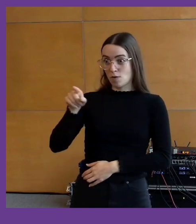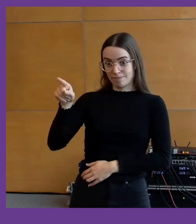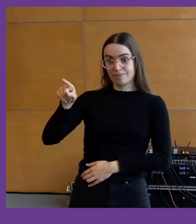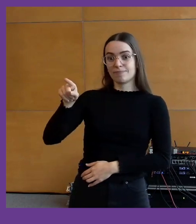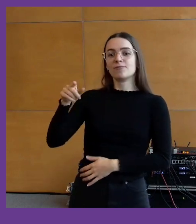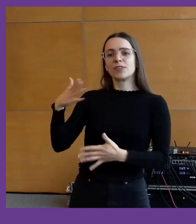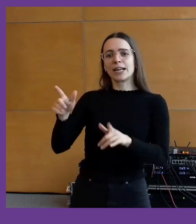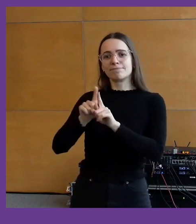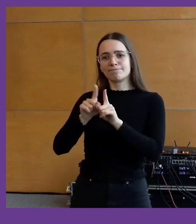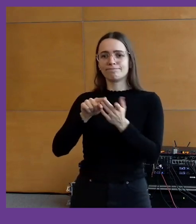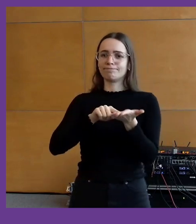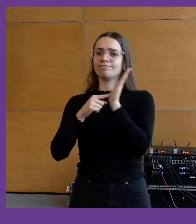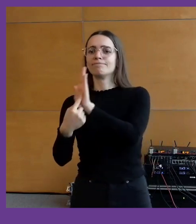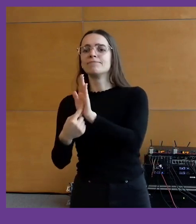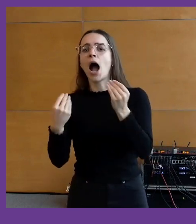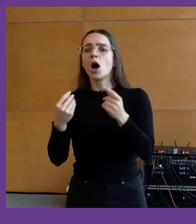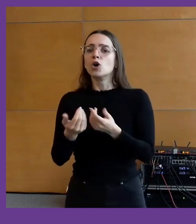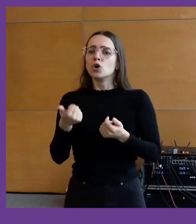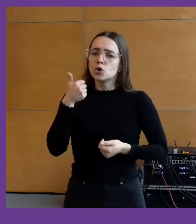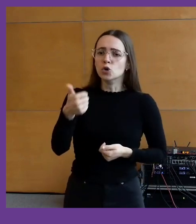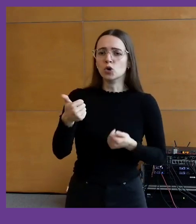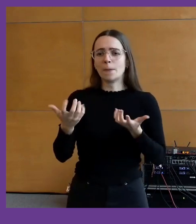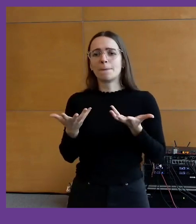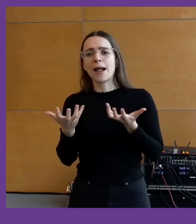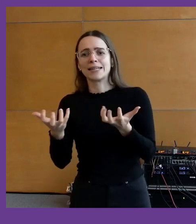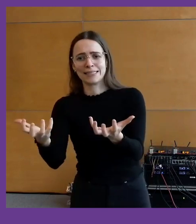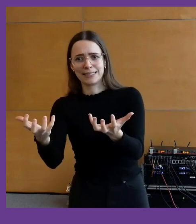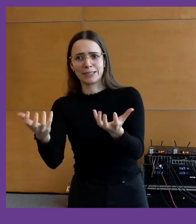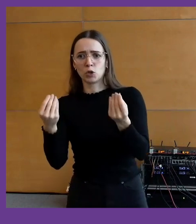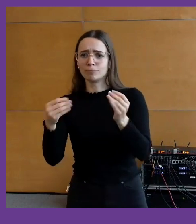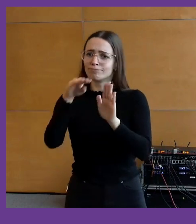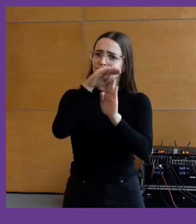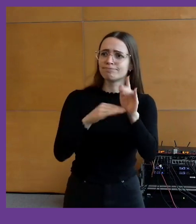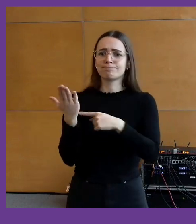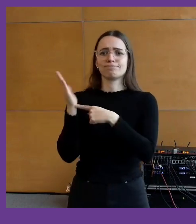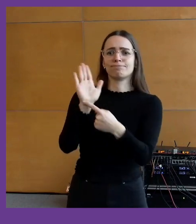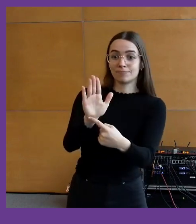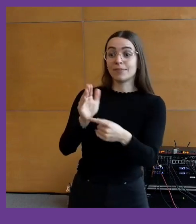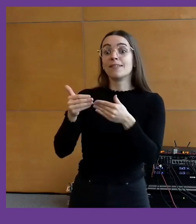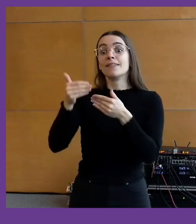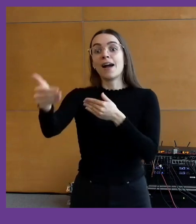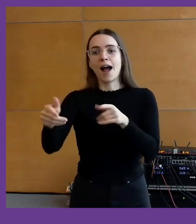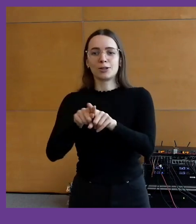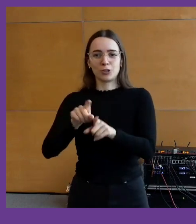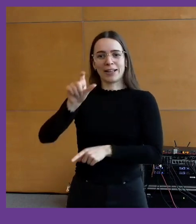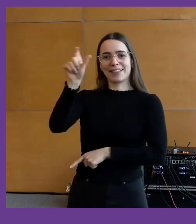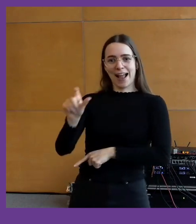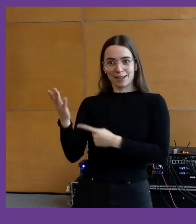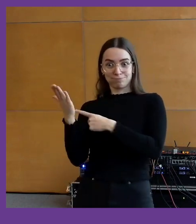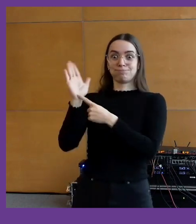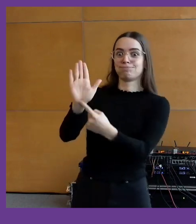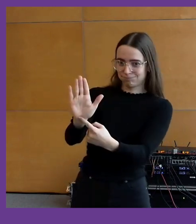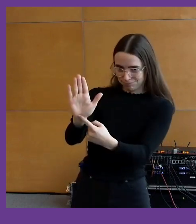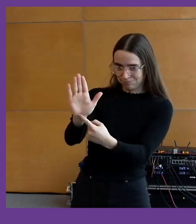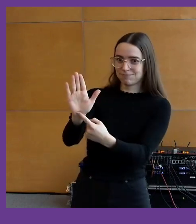Italy that was presented by Mr. Caramanna, who is also with us today, is also in this publication. So why